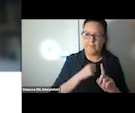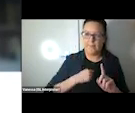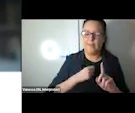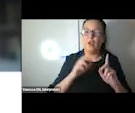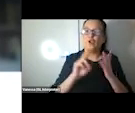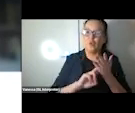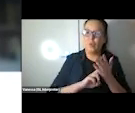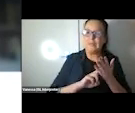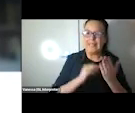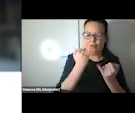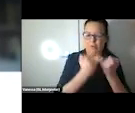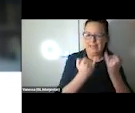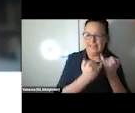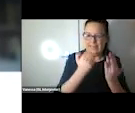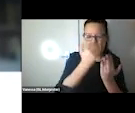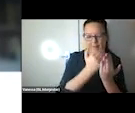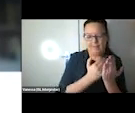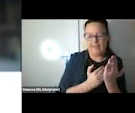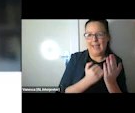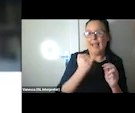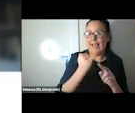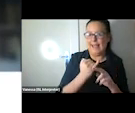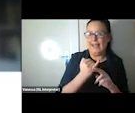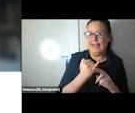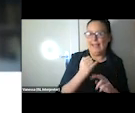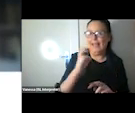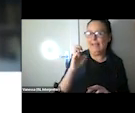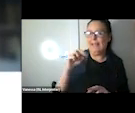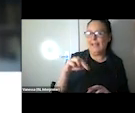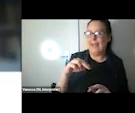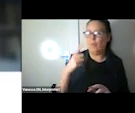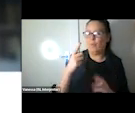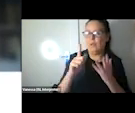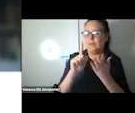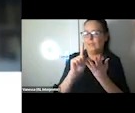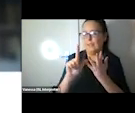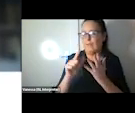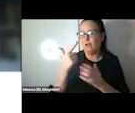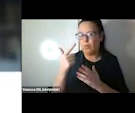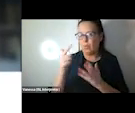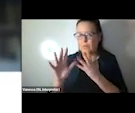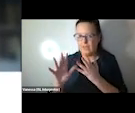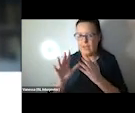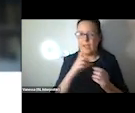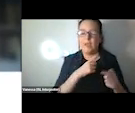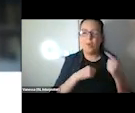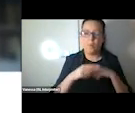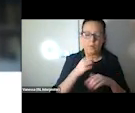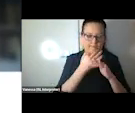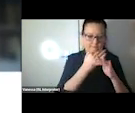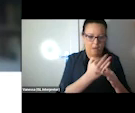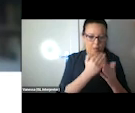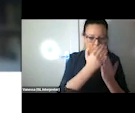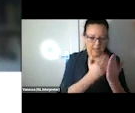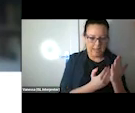ensure that they are identified as safe comfort zones. We followed the guidance on pavings and